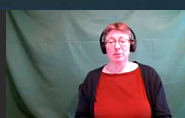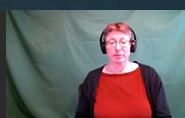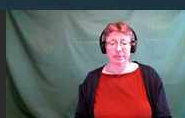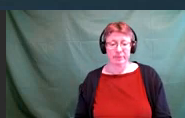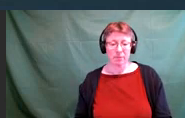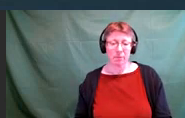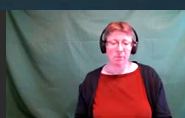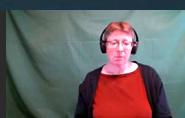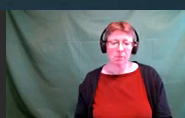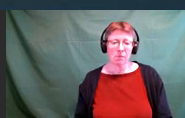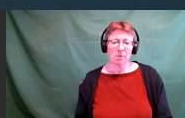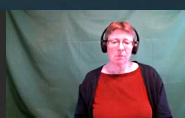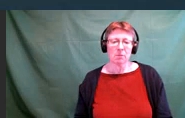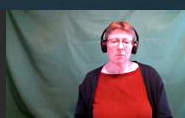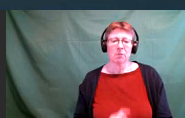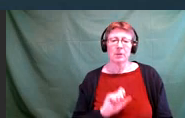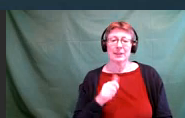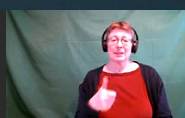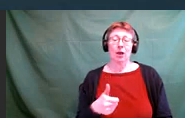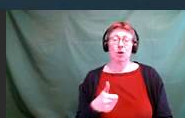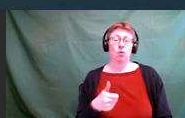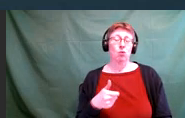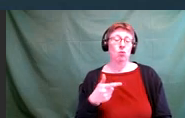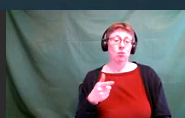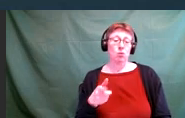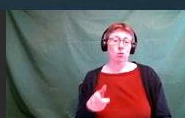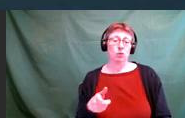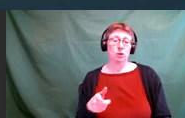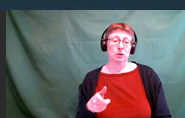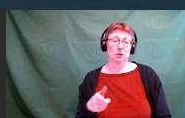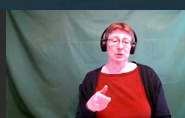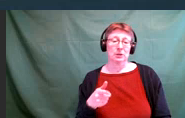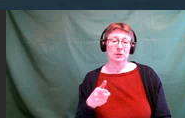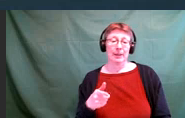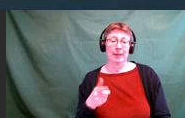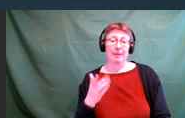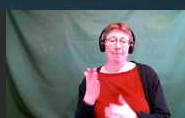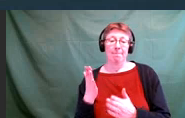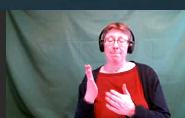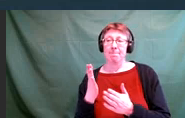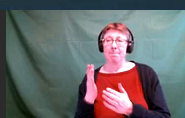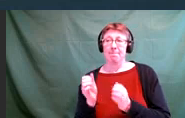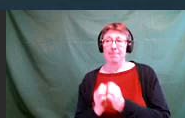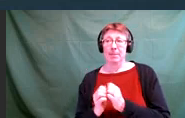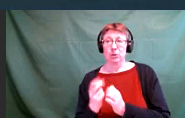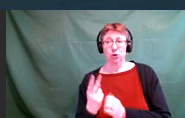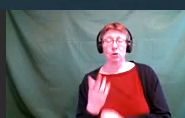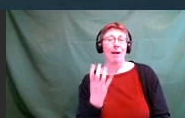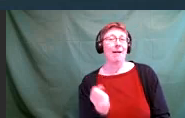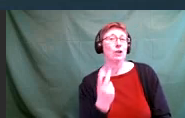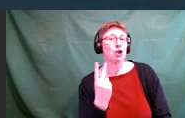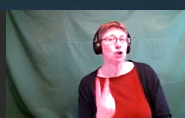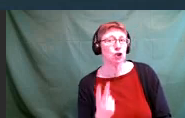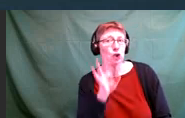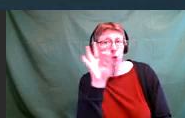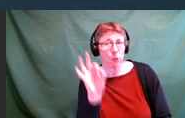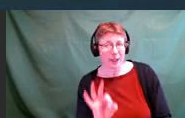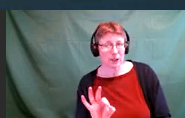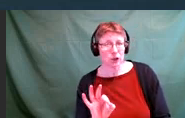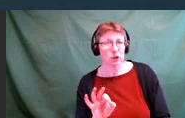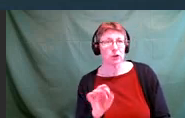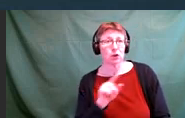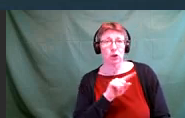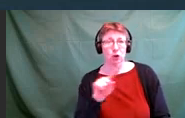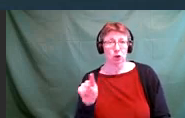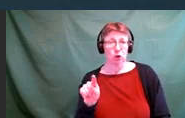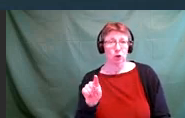So we're now on to paper 2. And paper 2 has 2 questions. Again, you do 1.